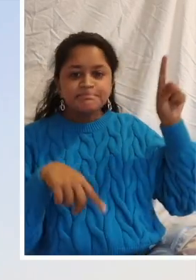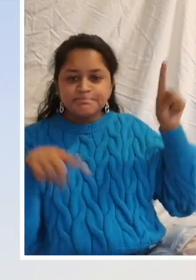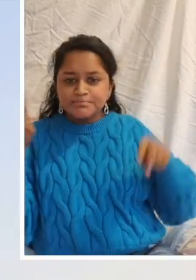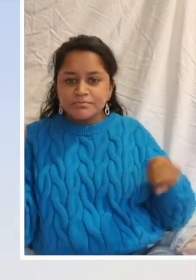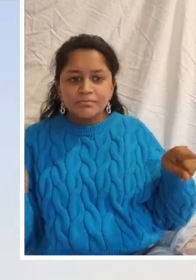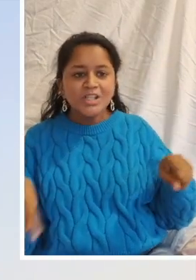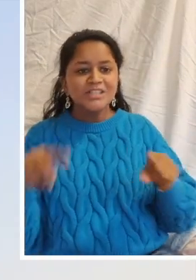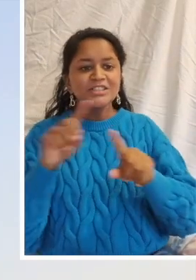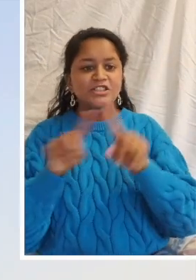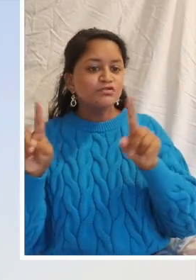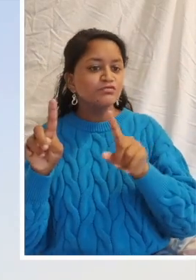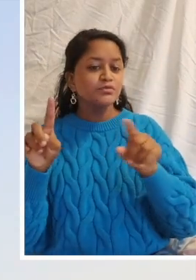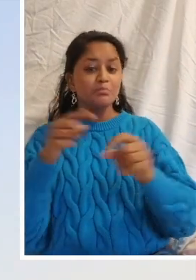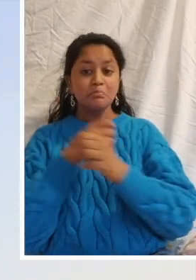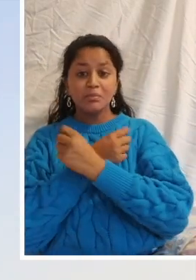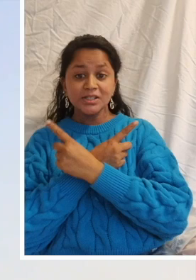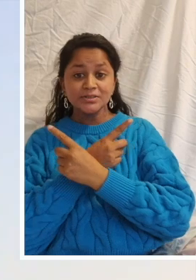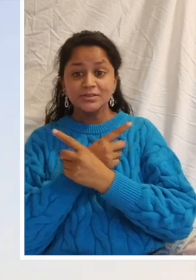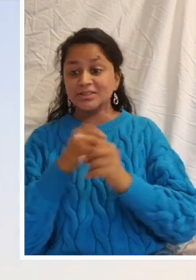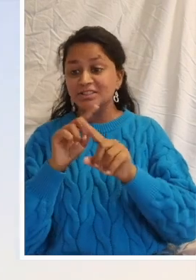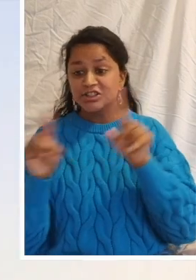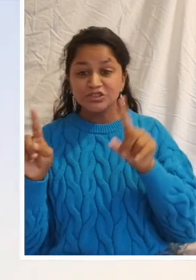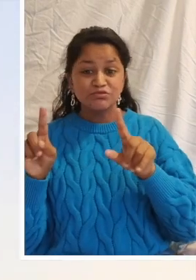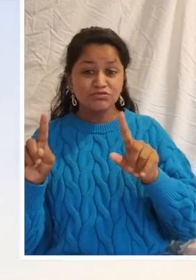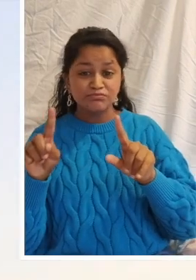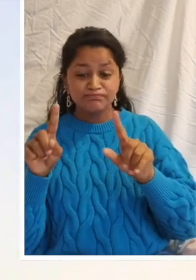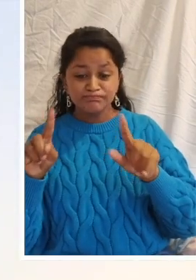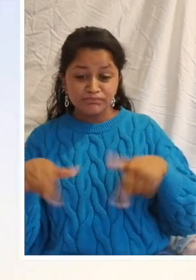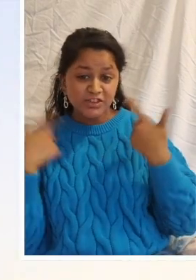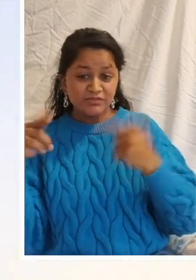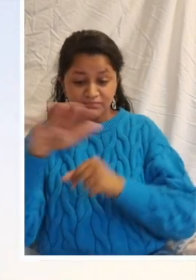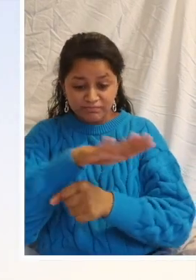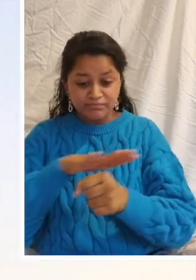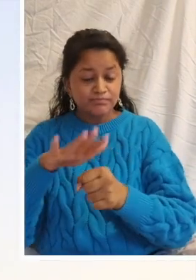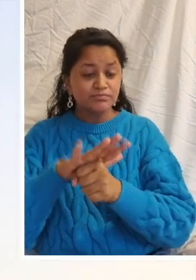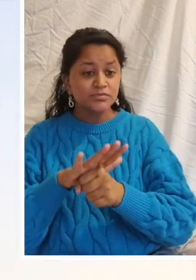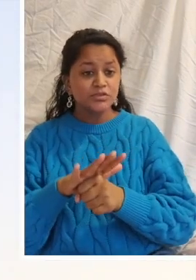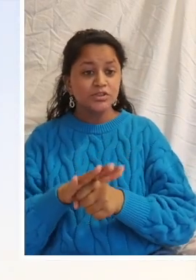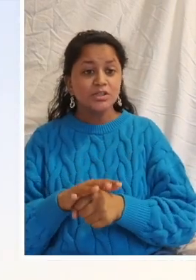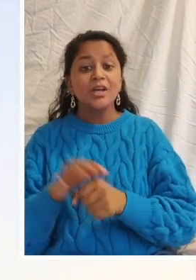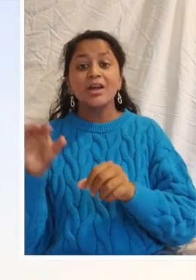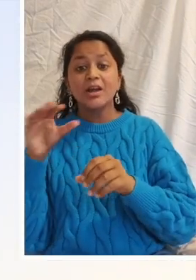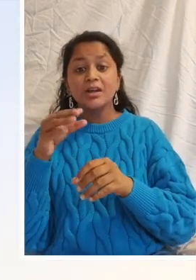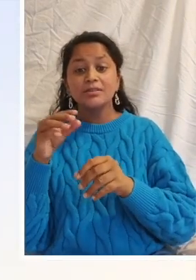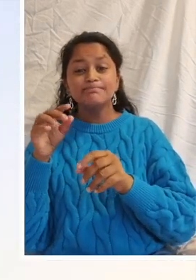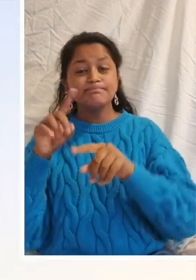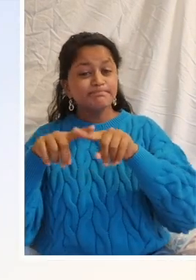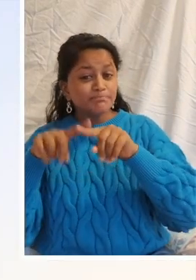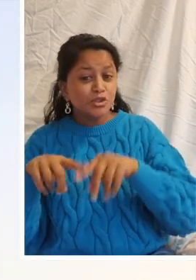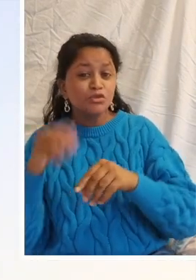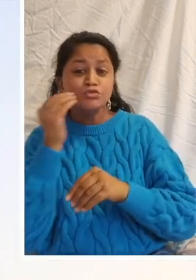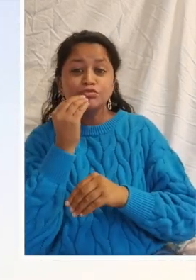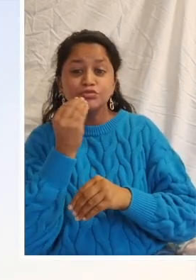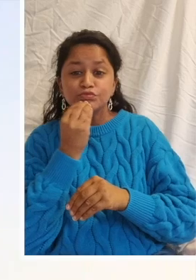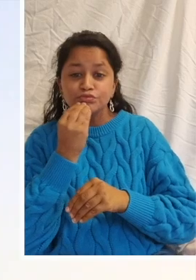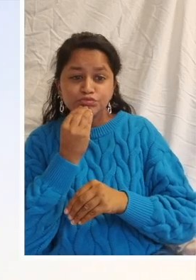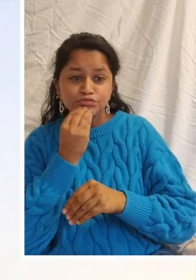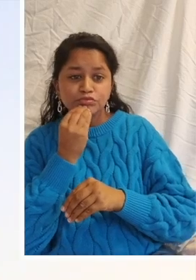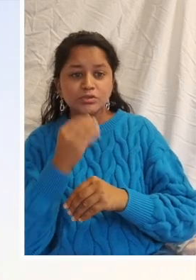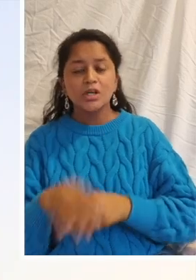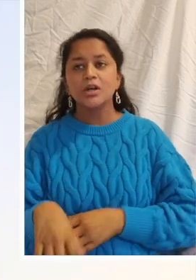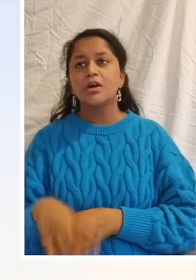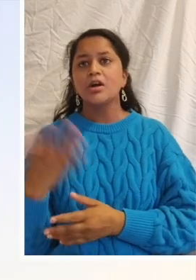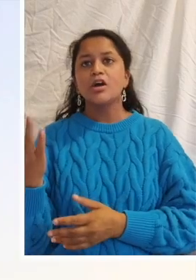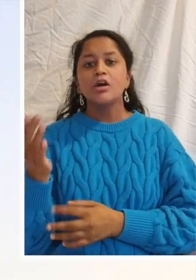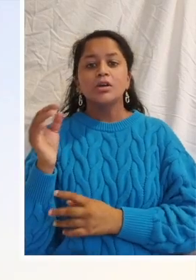Oh, well, all bat species are different, and different bats like different